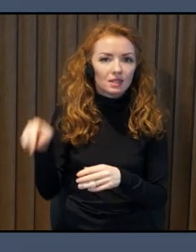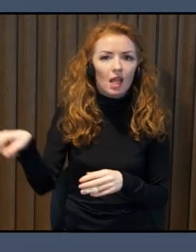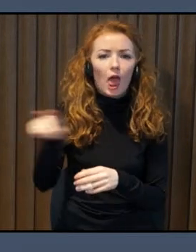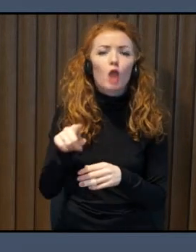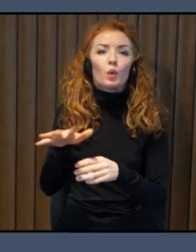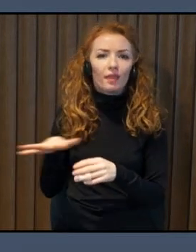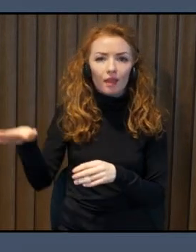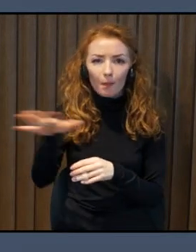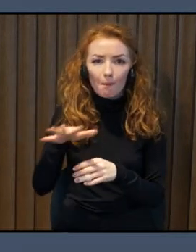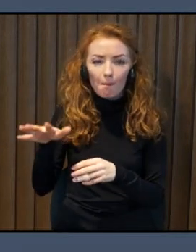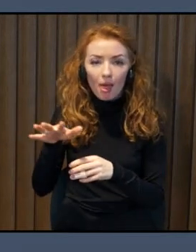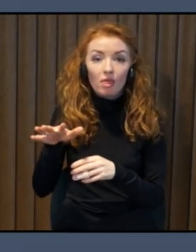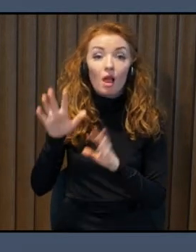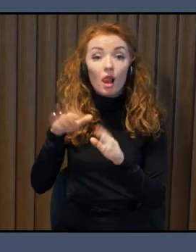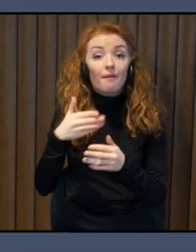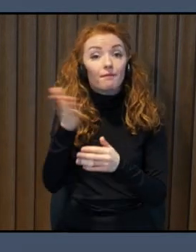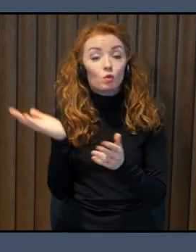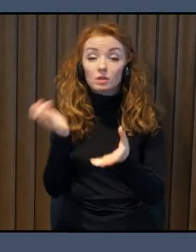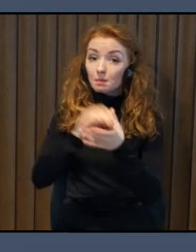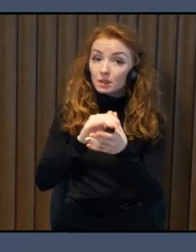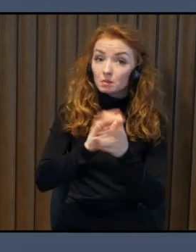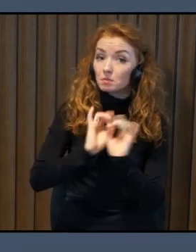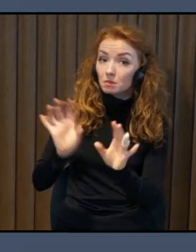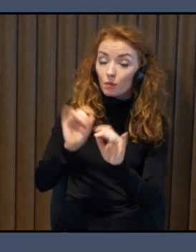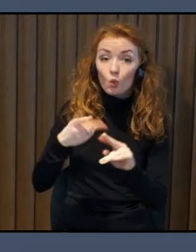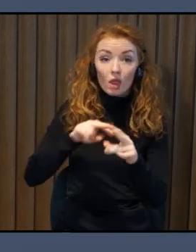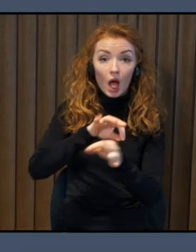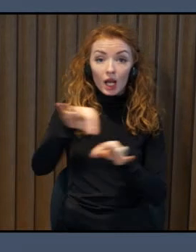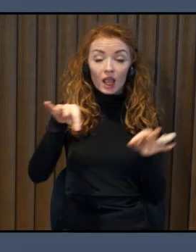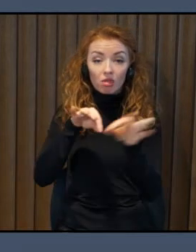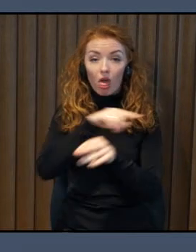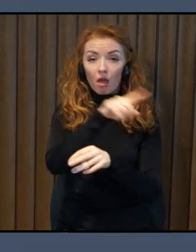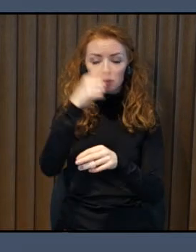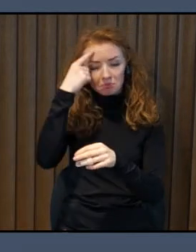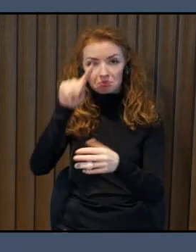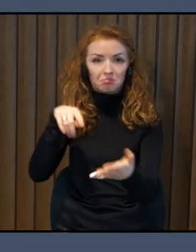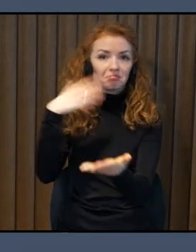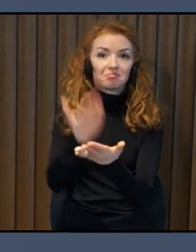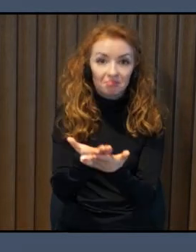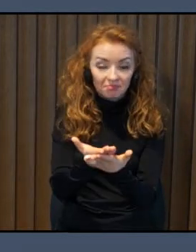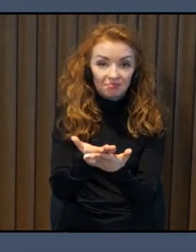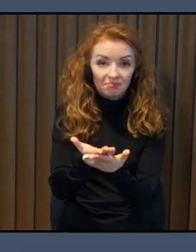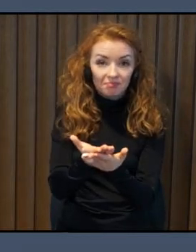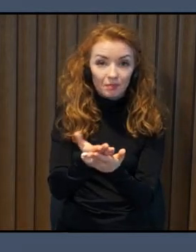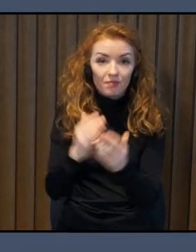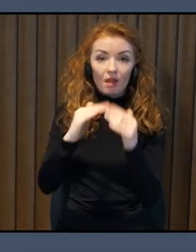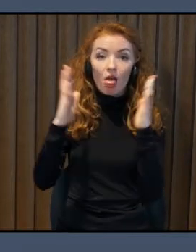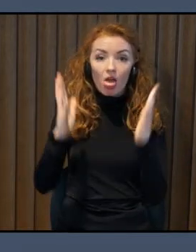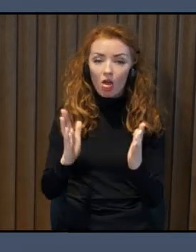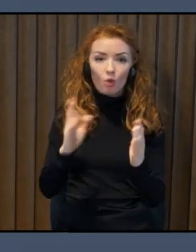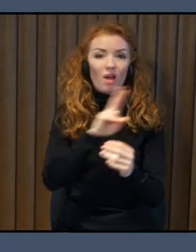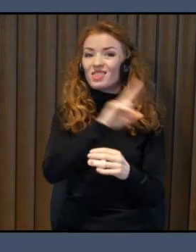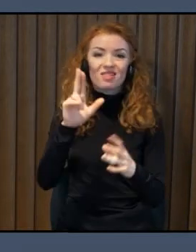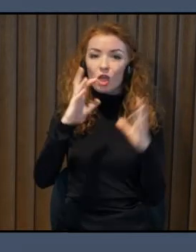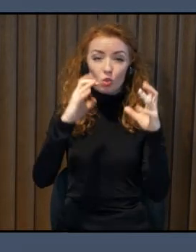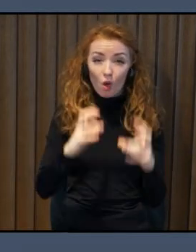they involved the patients of this hospital and also their family members and others, and tried to understand what to do.